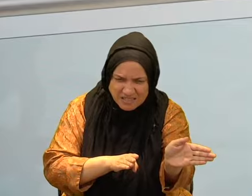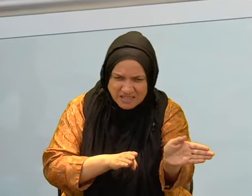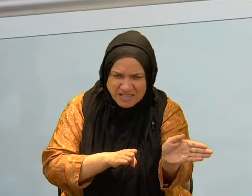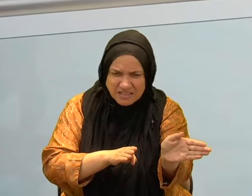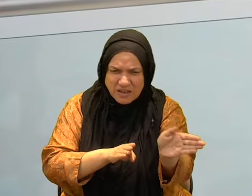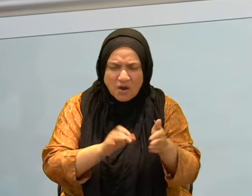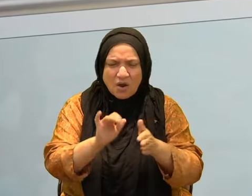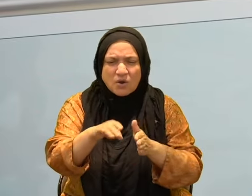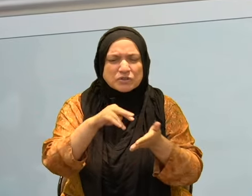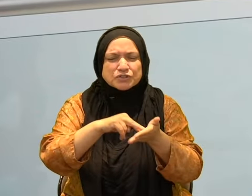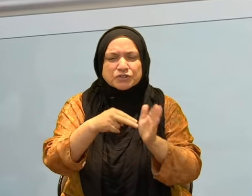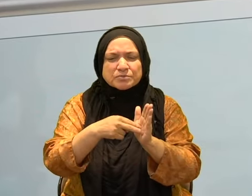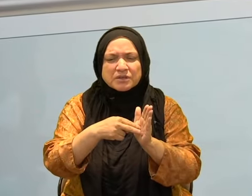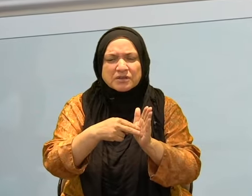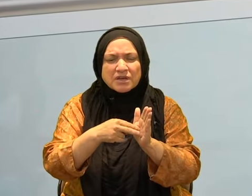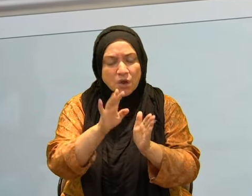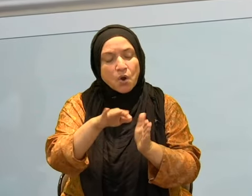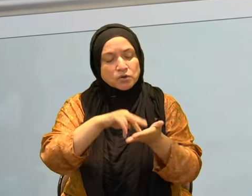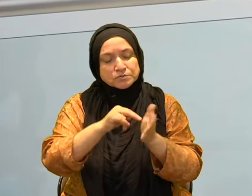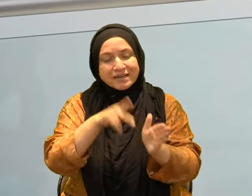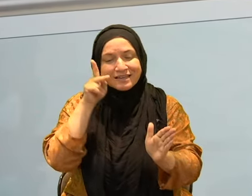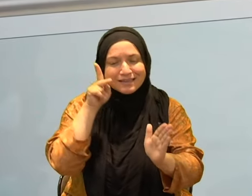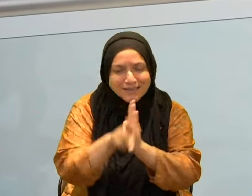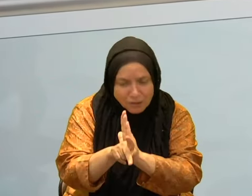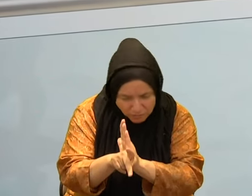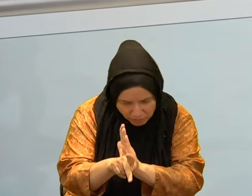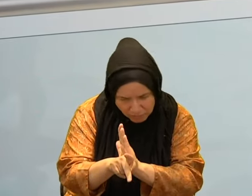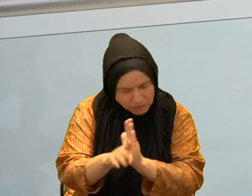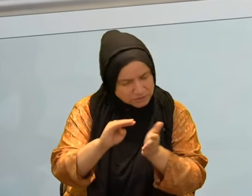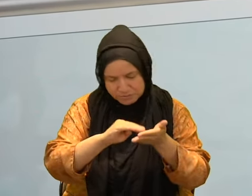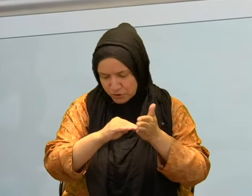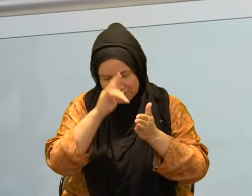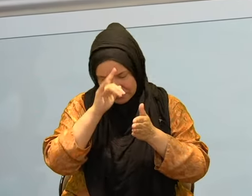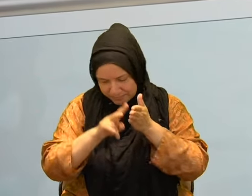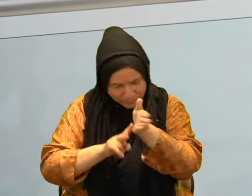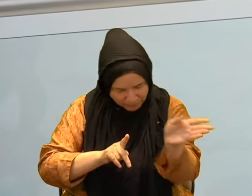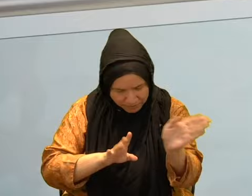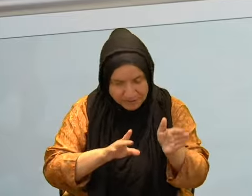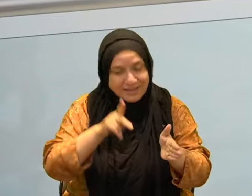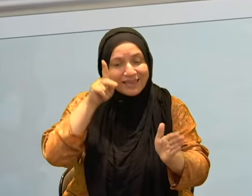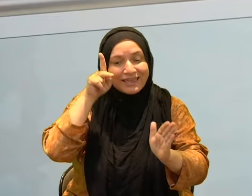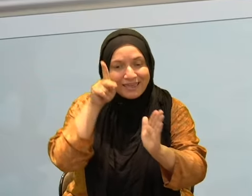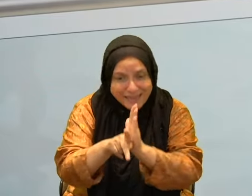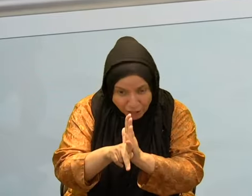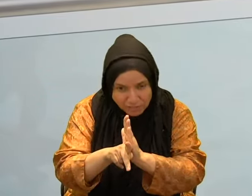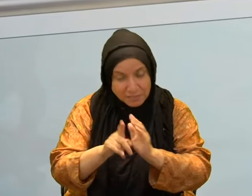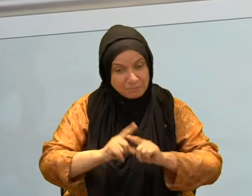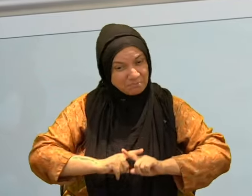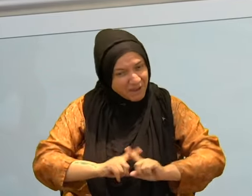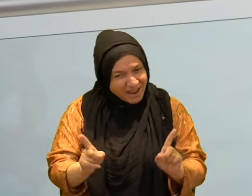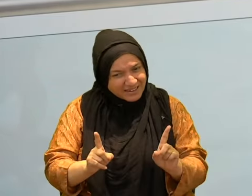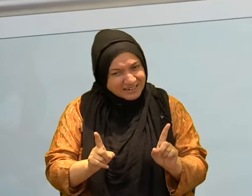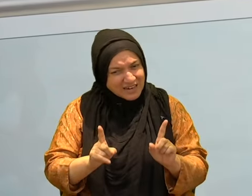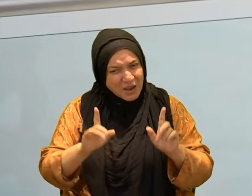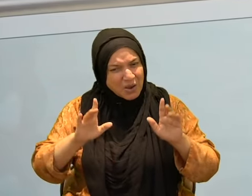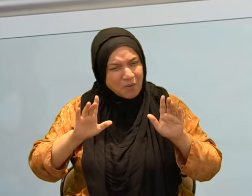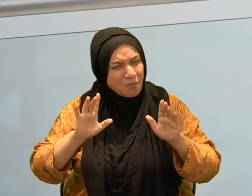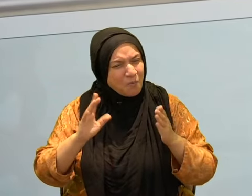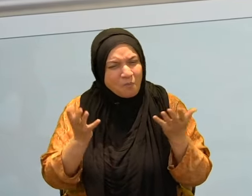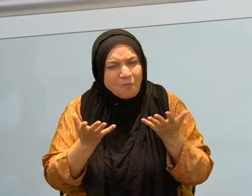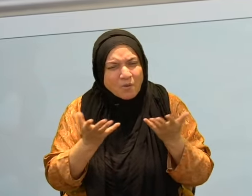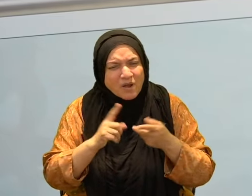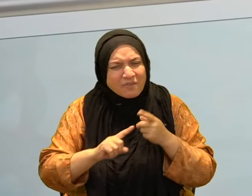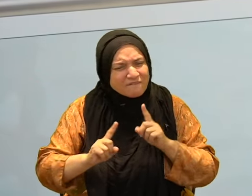for a person guilty of that crime. But I wonder what his first killing was like. That was a lesson that surely there